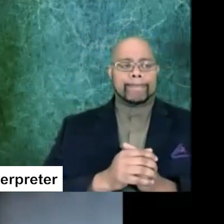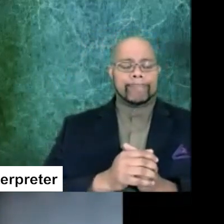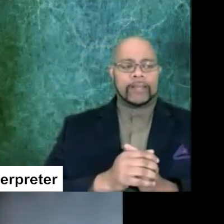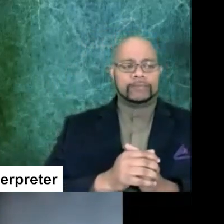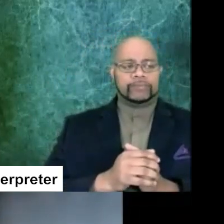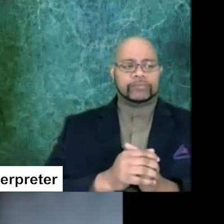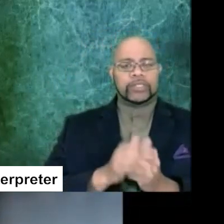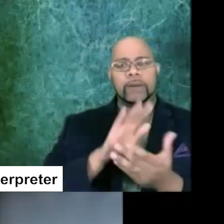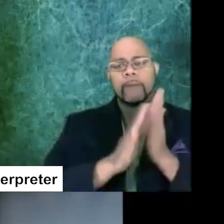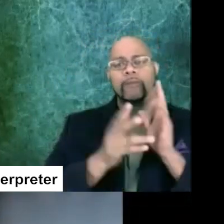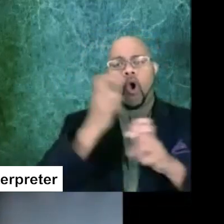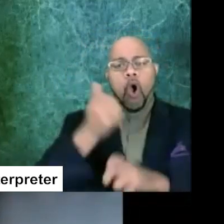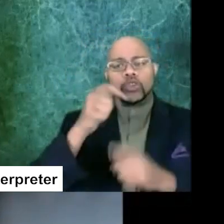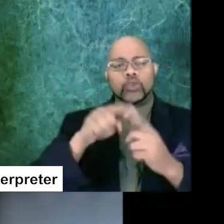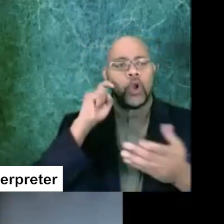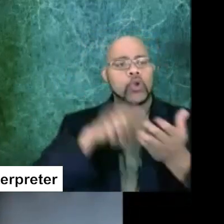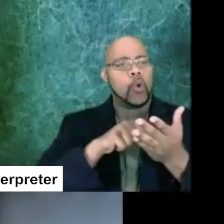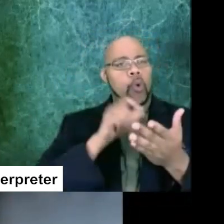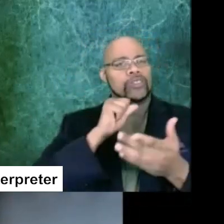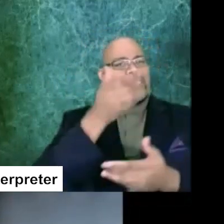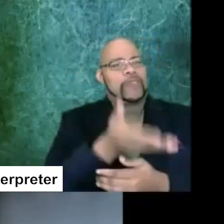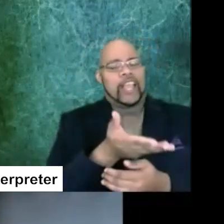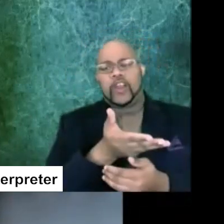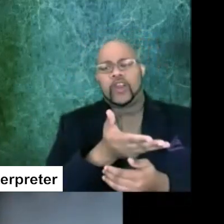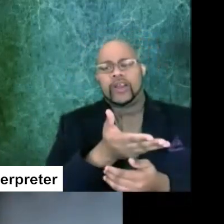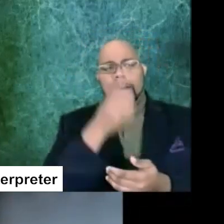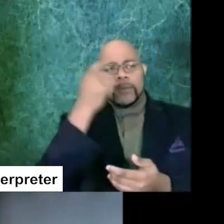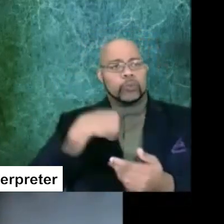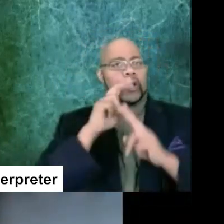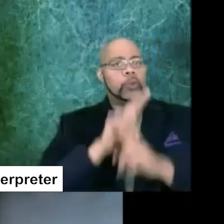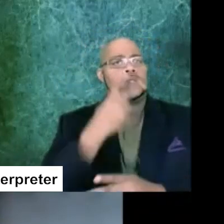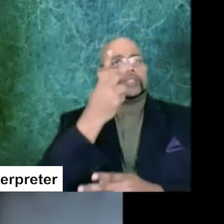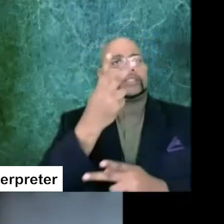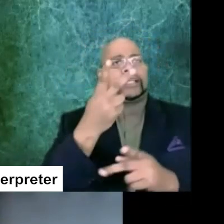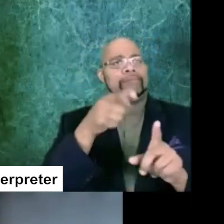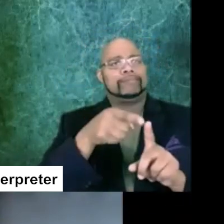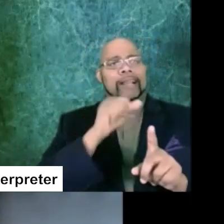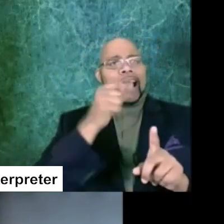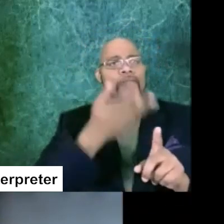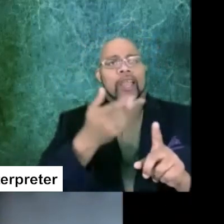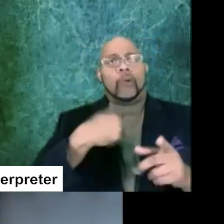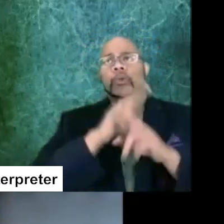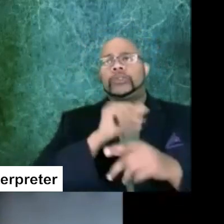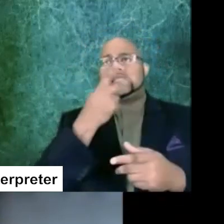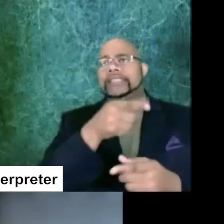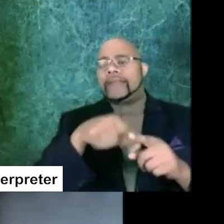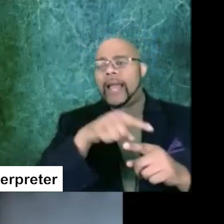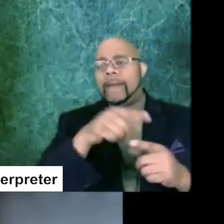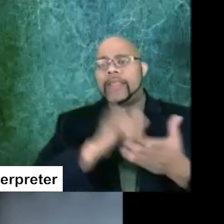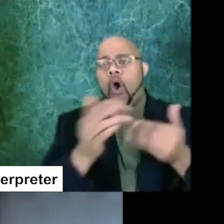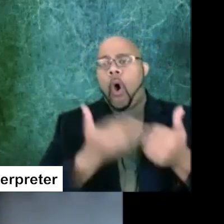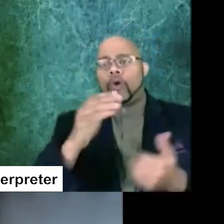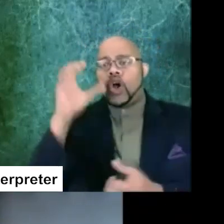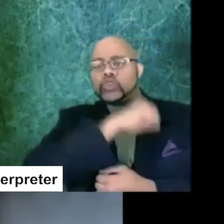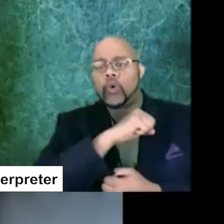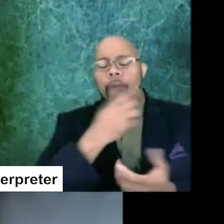It becomes harder and harder to notice who isn't there because you're so used to them not being there that you almost